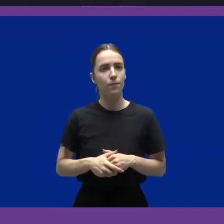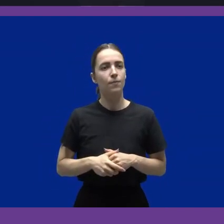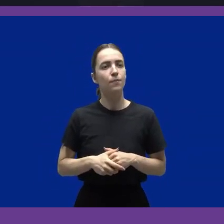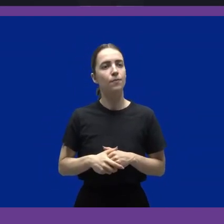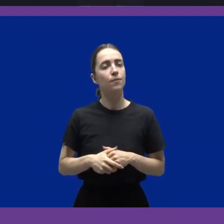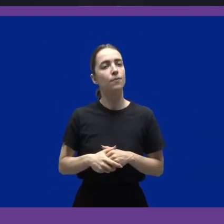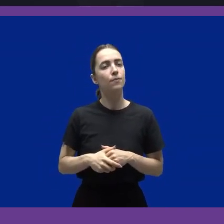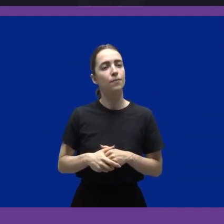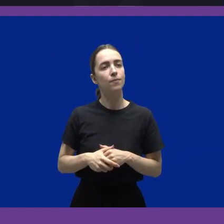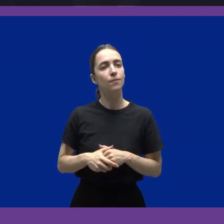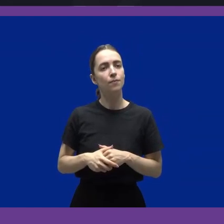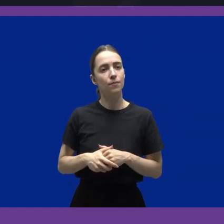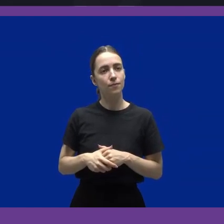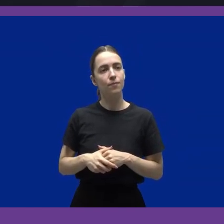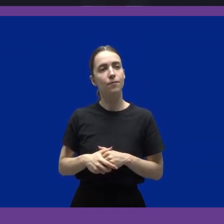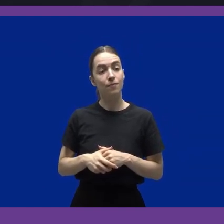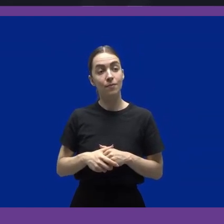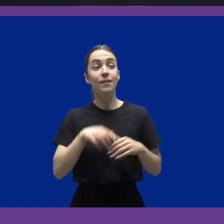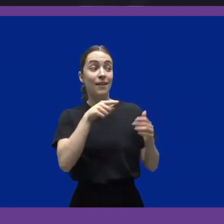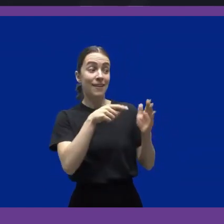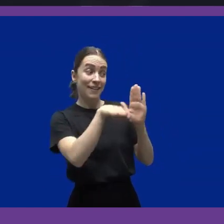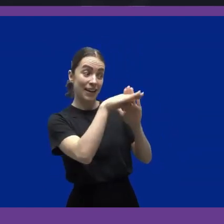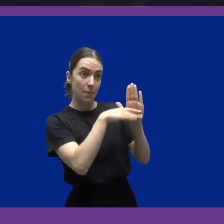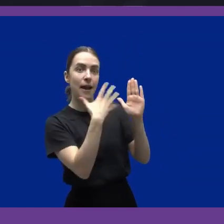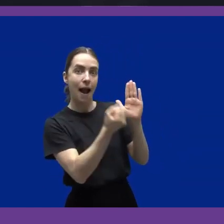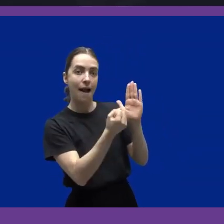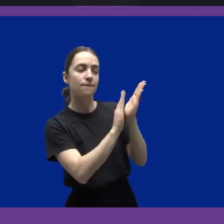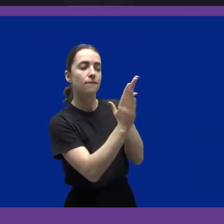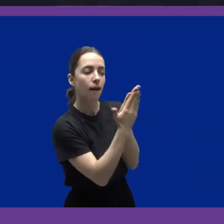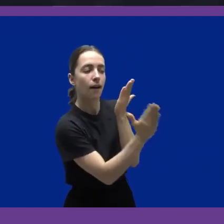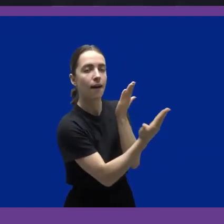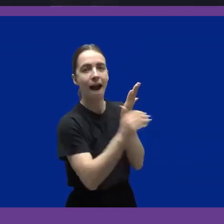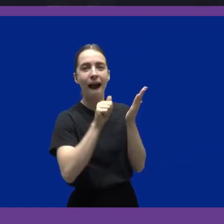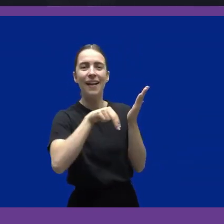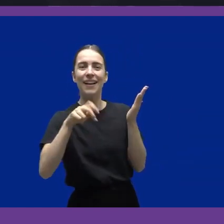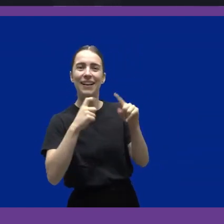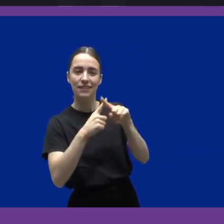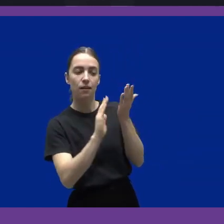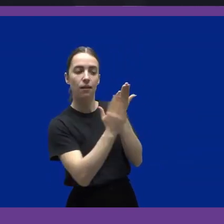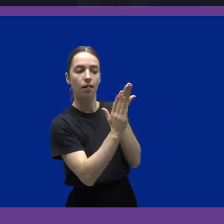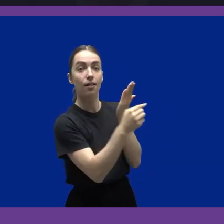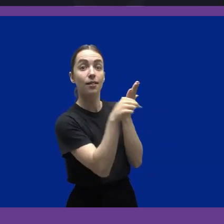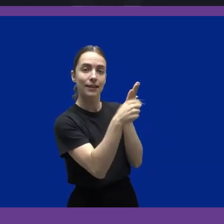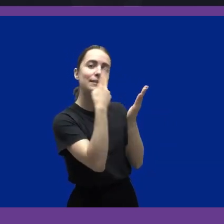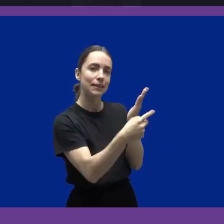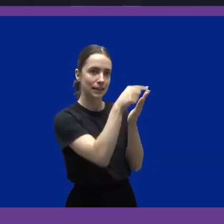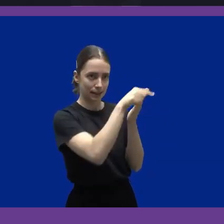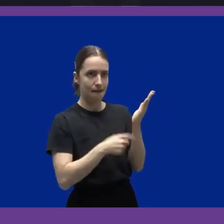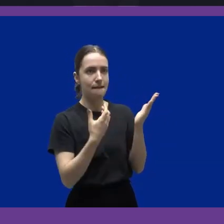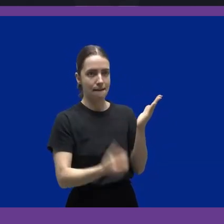disabilities. And what does that Annex 3 says? So, as you can see, your country may